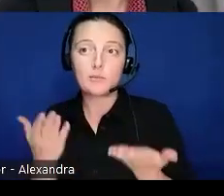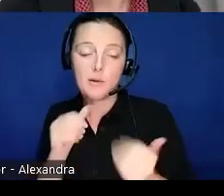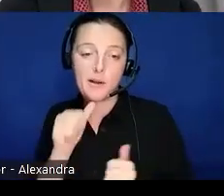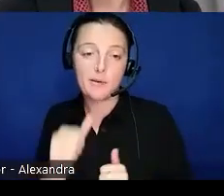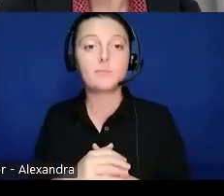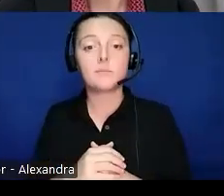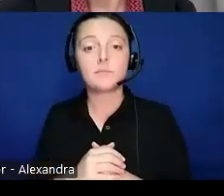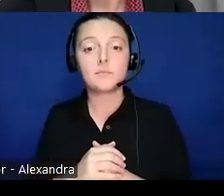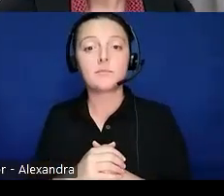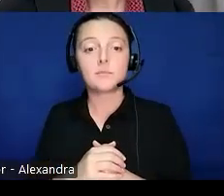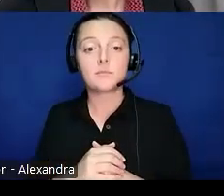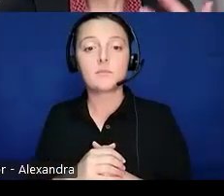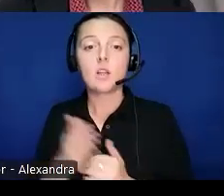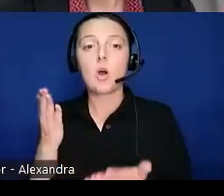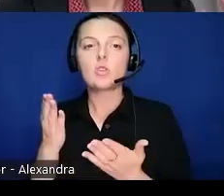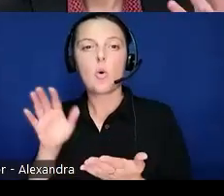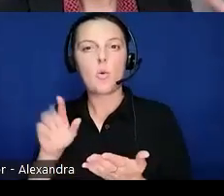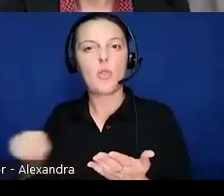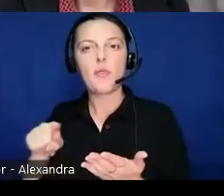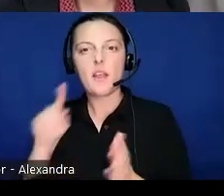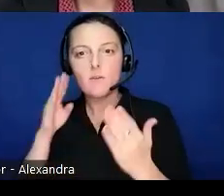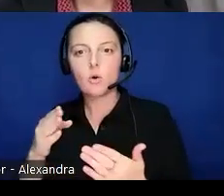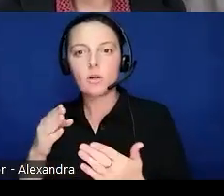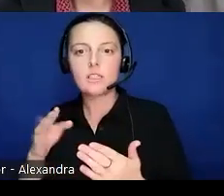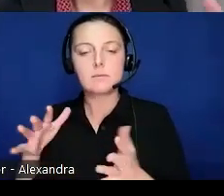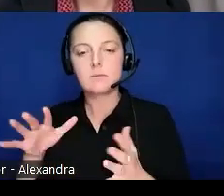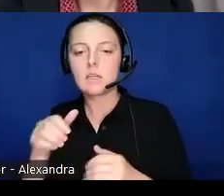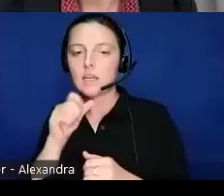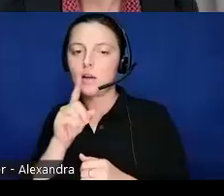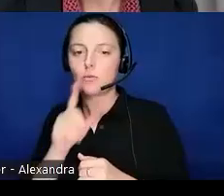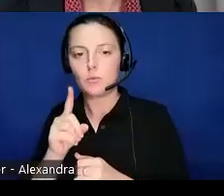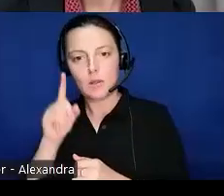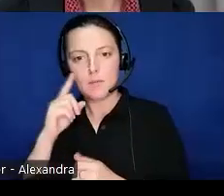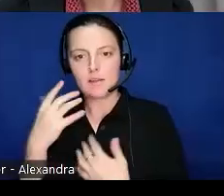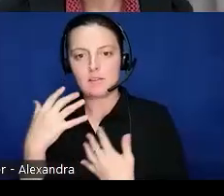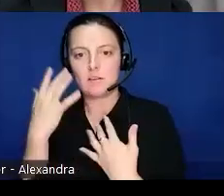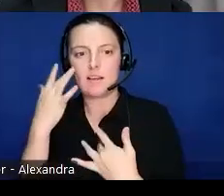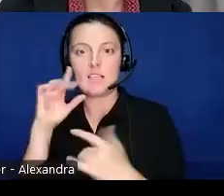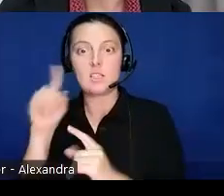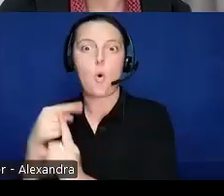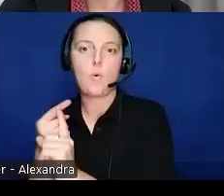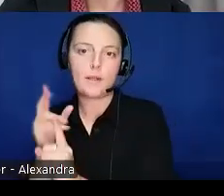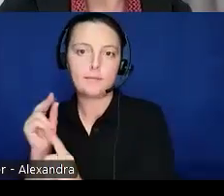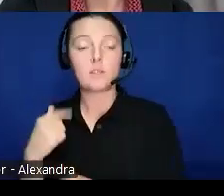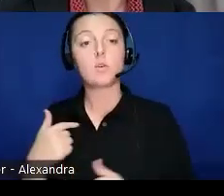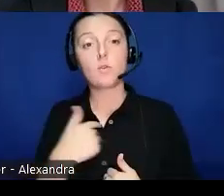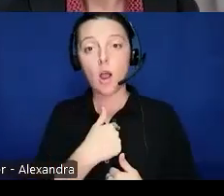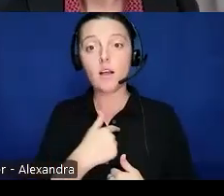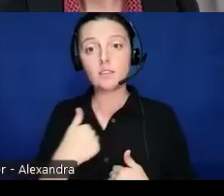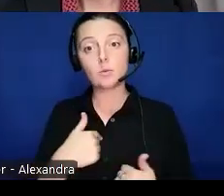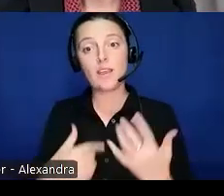not the kind of the focus. And so we're really complementary to those teams. We add a clinical expertise and can engage